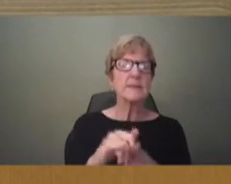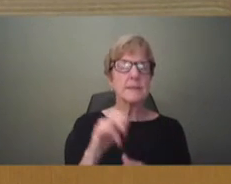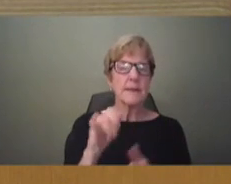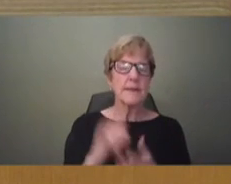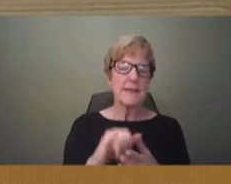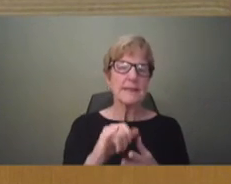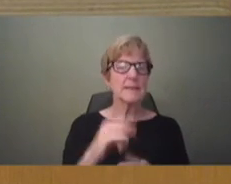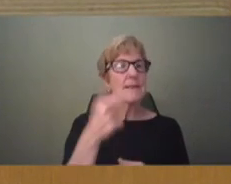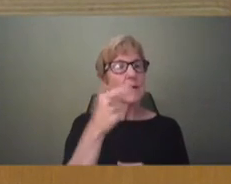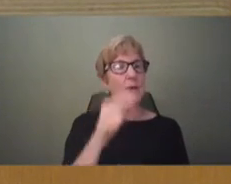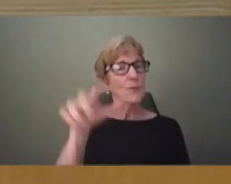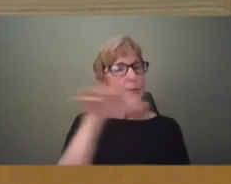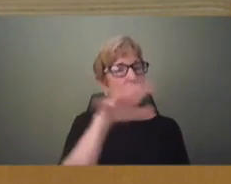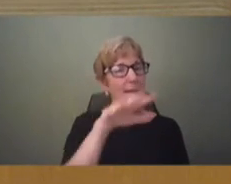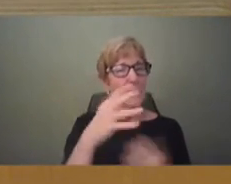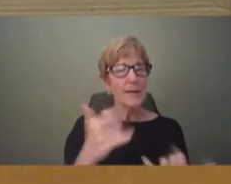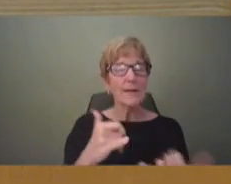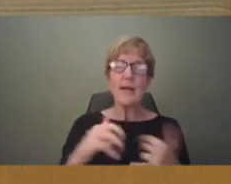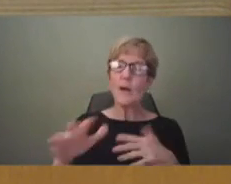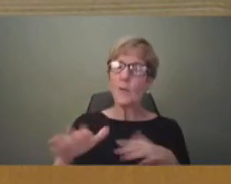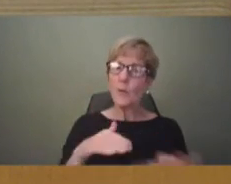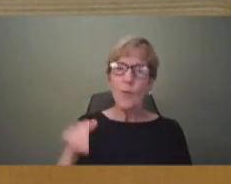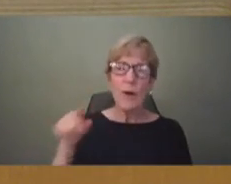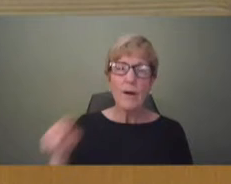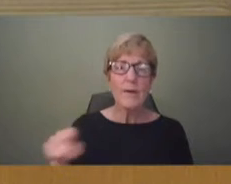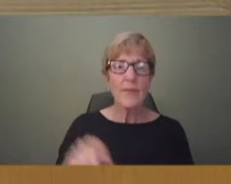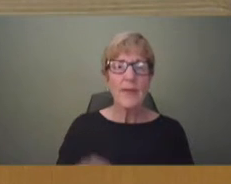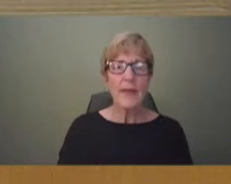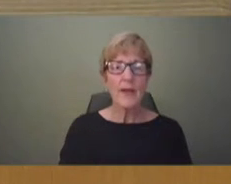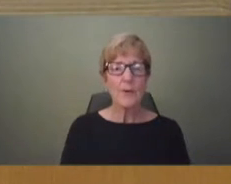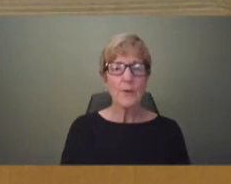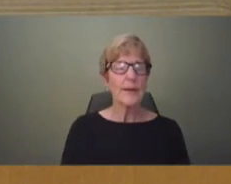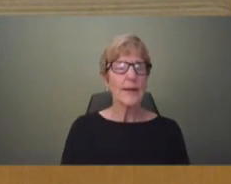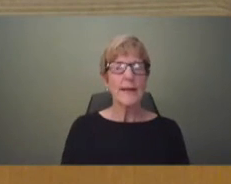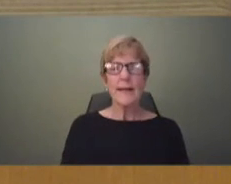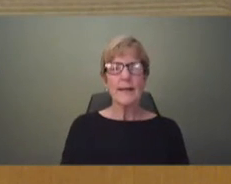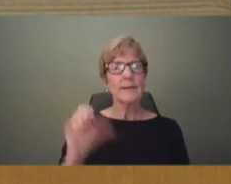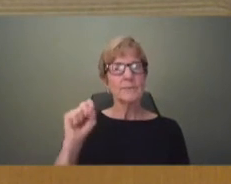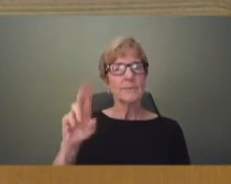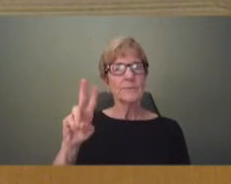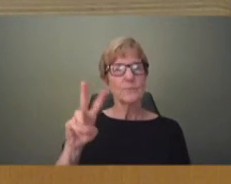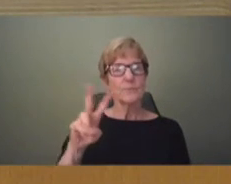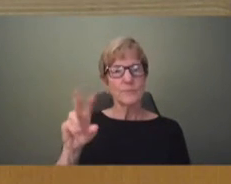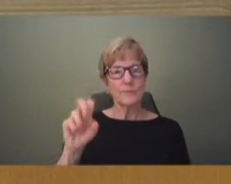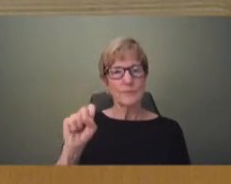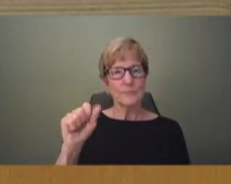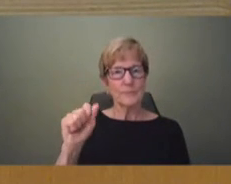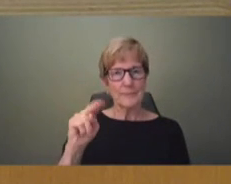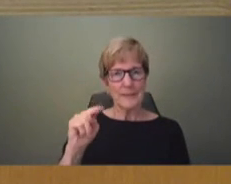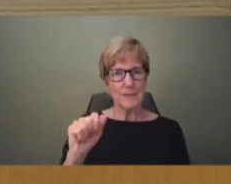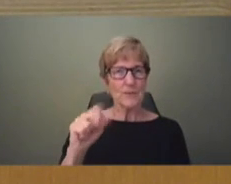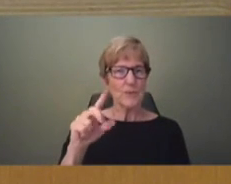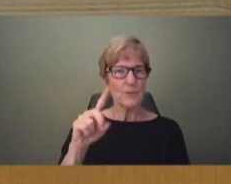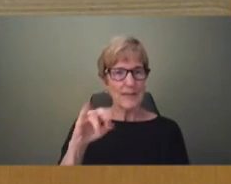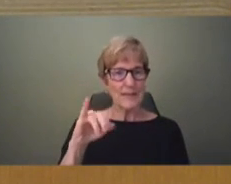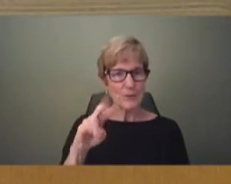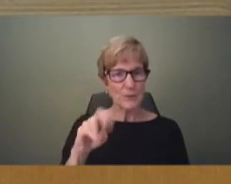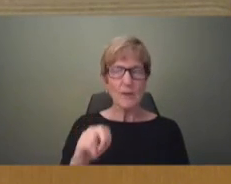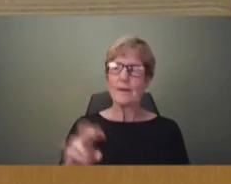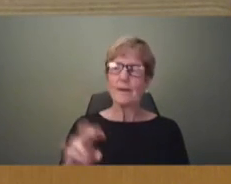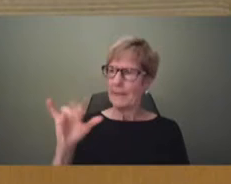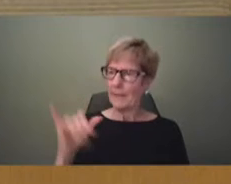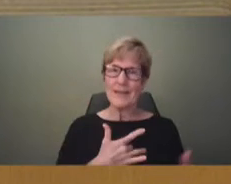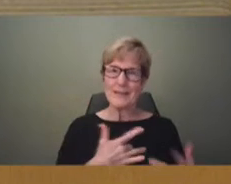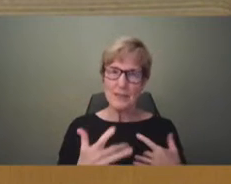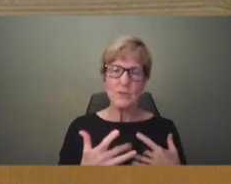area right now we walk there in in suanna Drive um and again that's a concern um um and